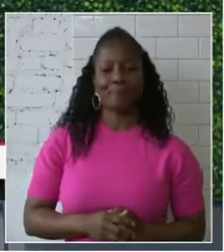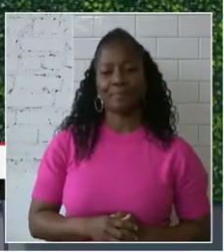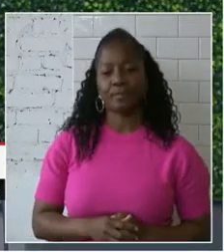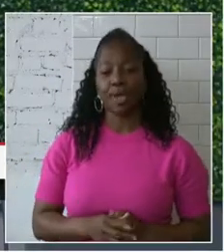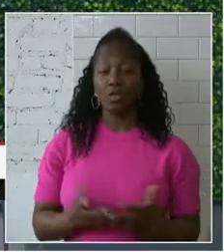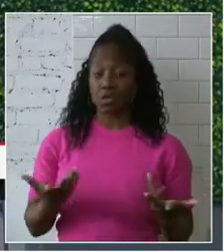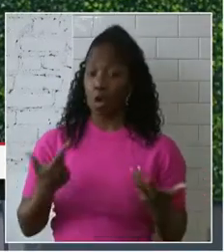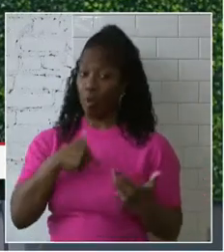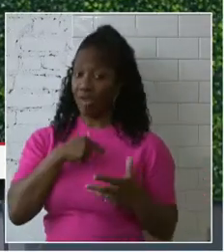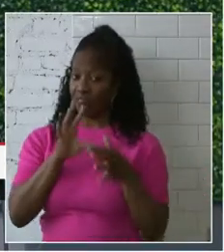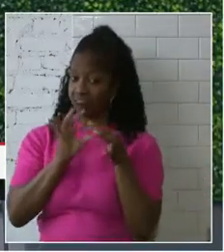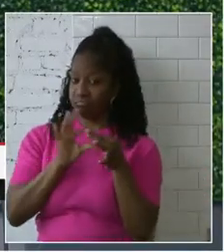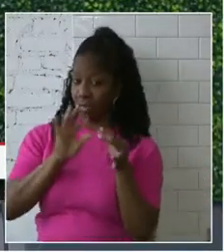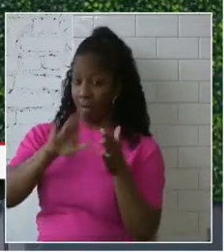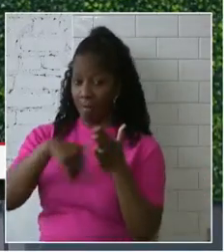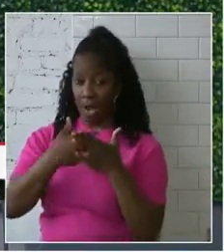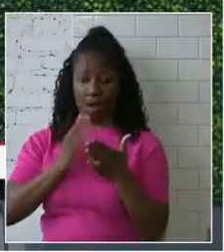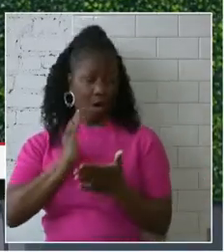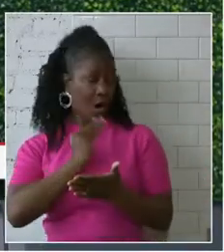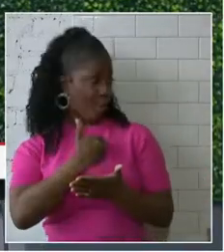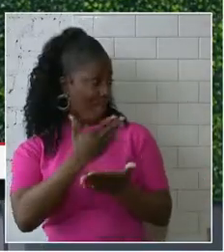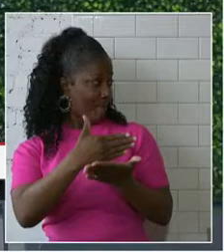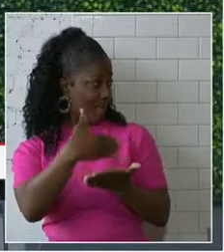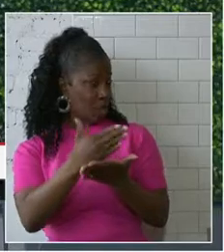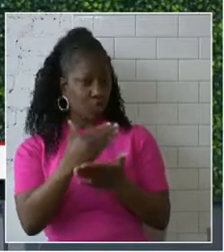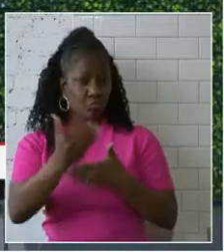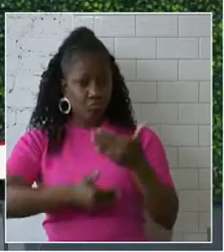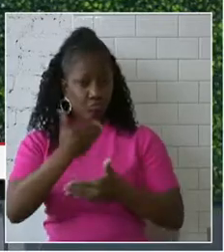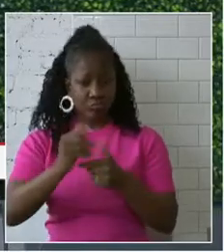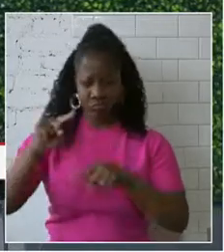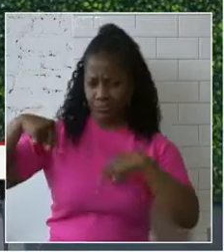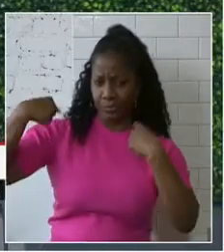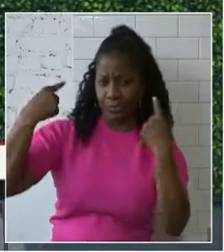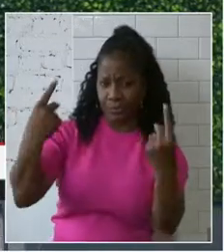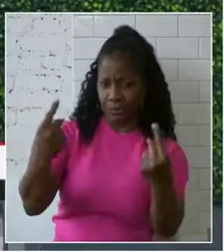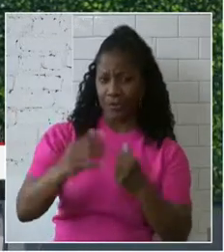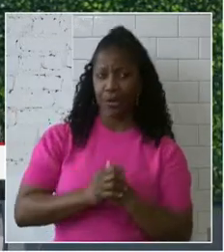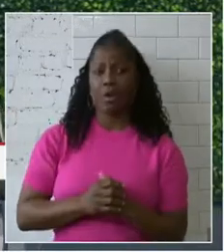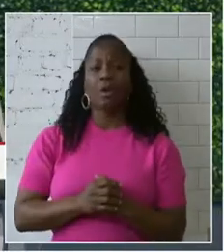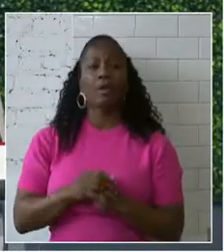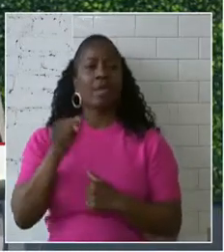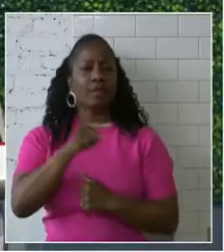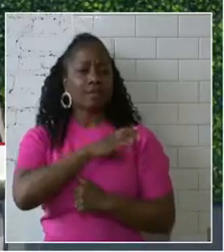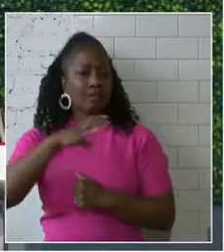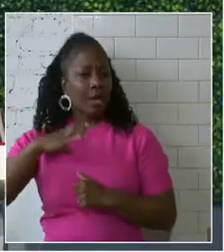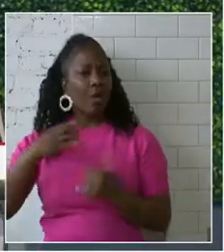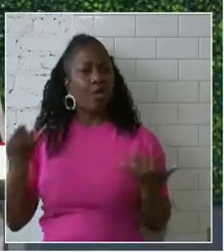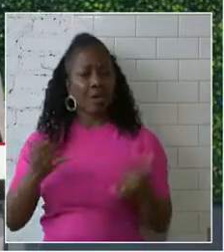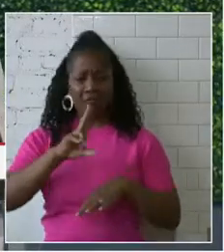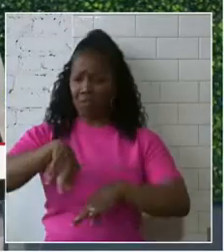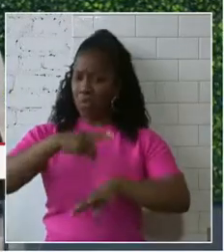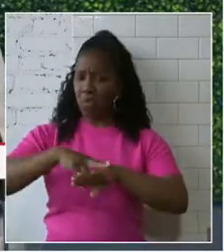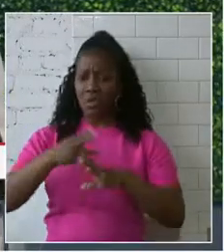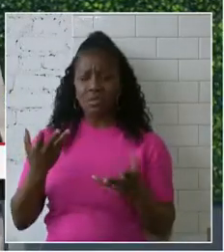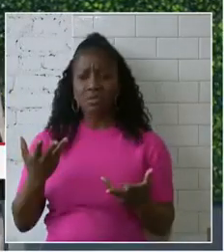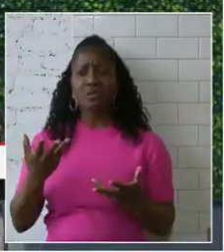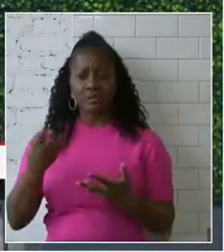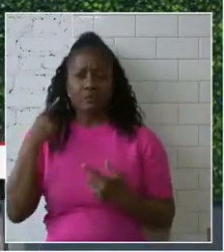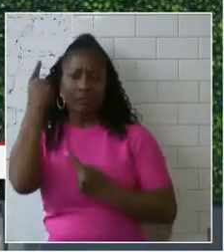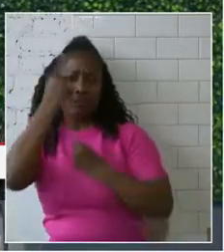our budget process for the last several weeks. The council is, of course, considering